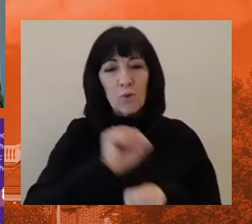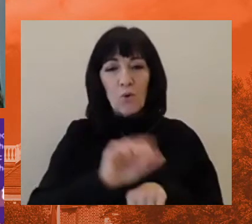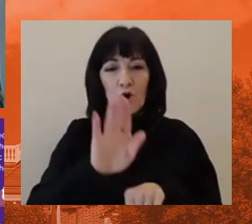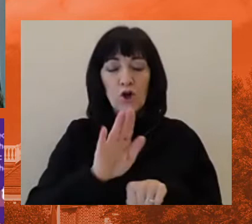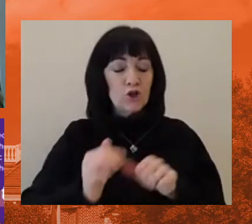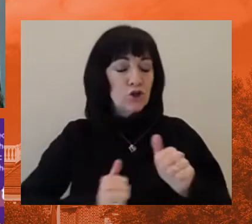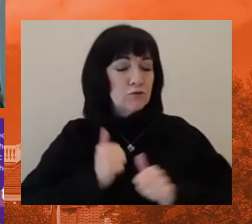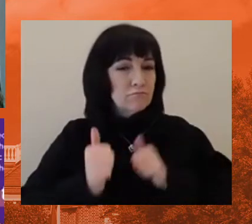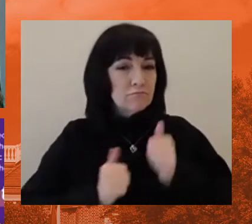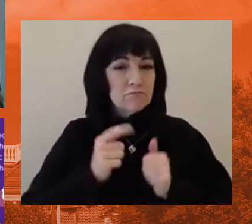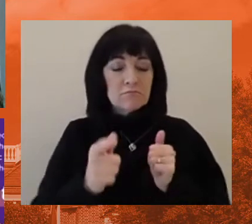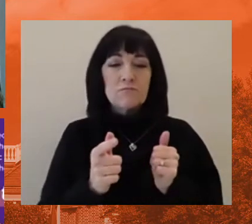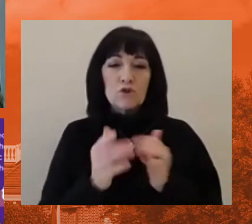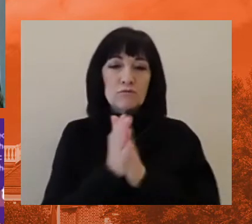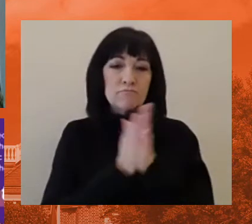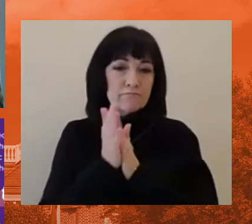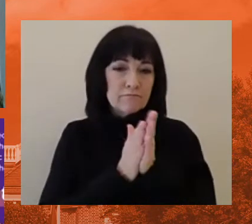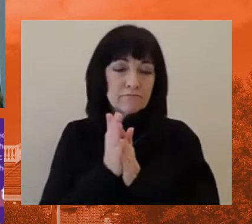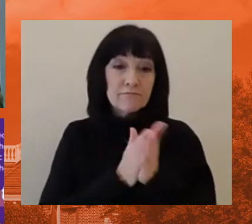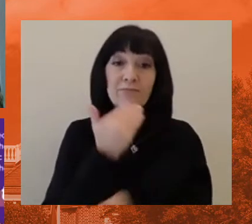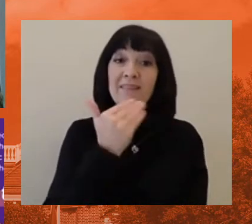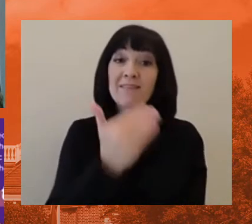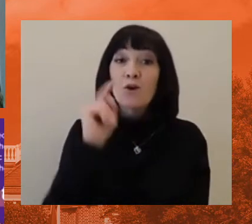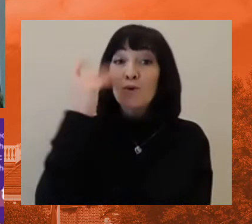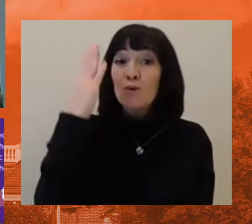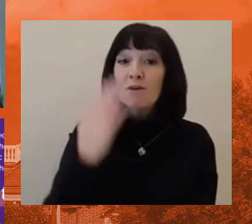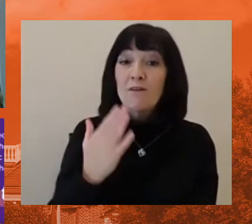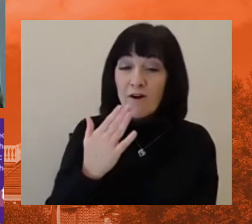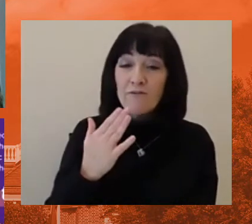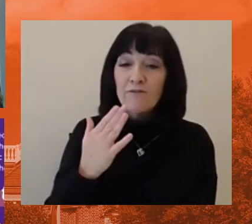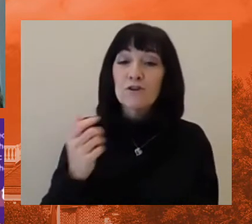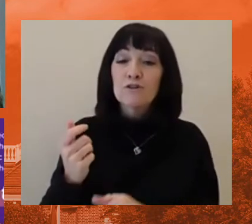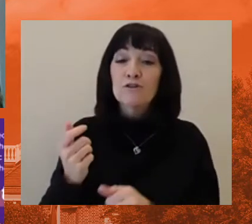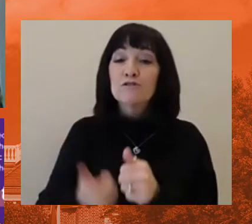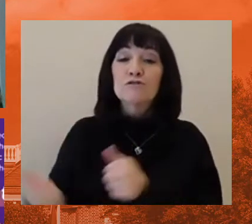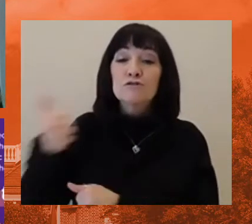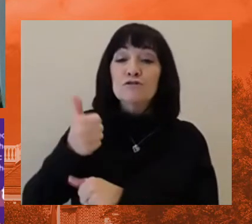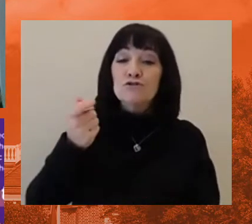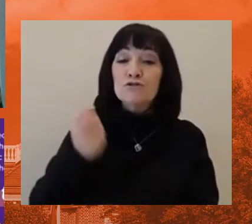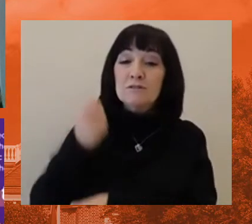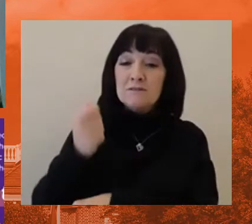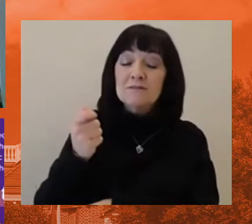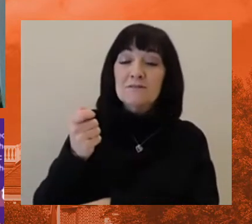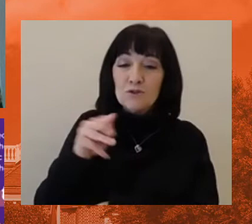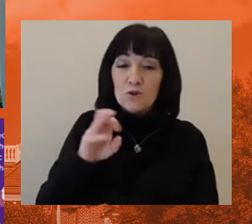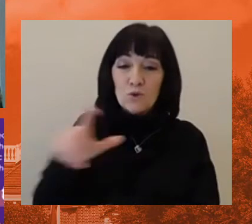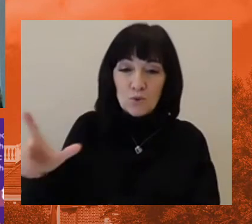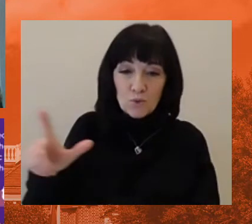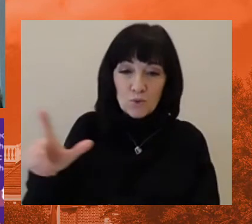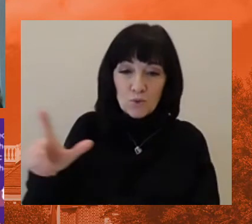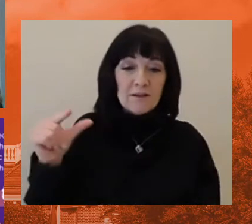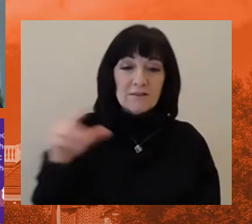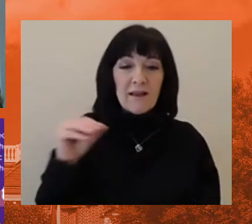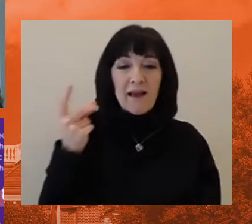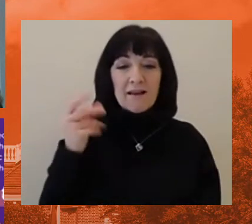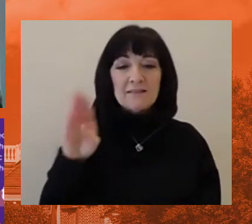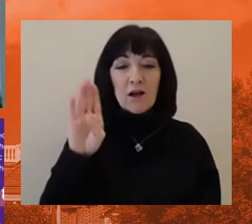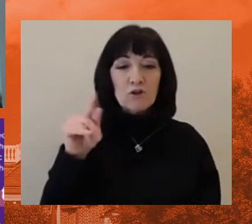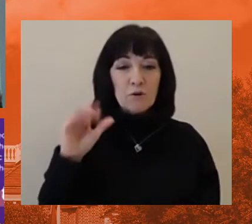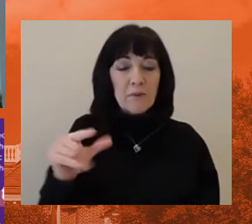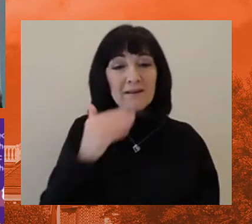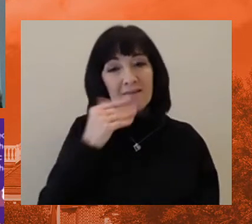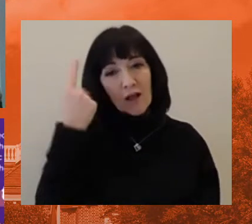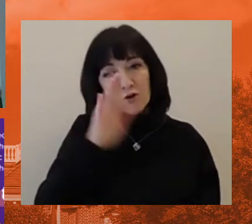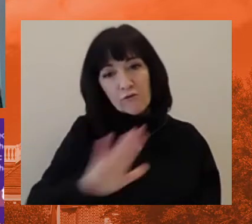Thank you, Governor, Chief Judge Newell, Dr. Bunting, and Attorney General Jennings. Thank you for your words